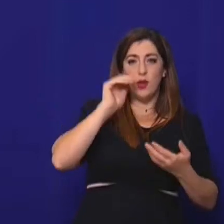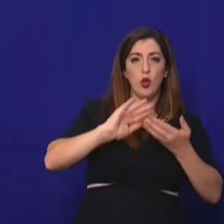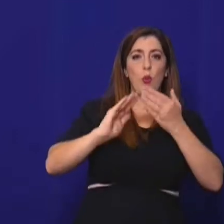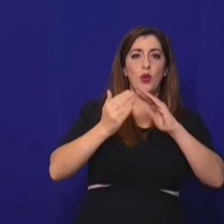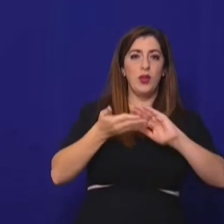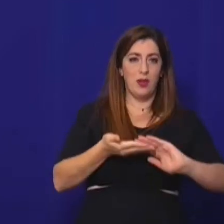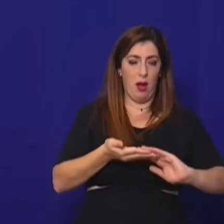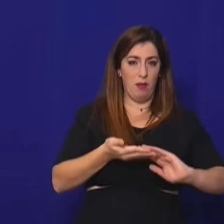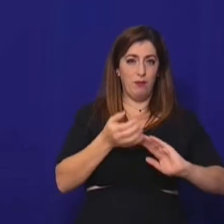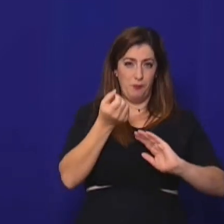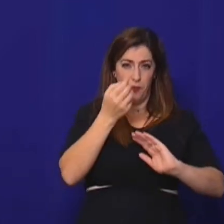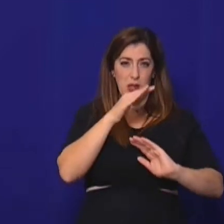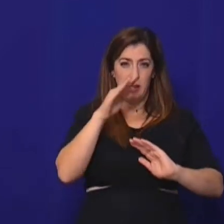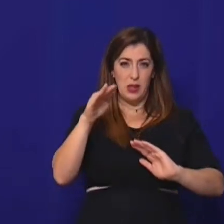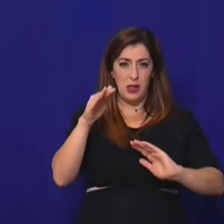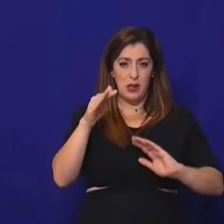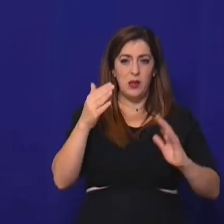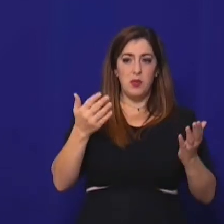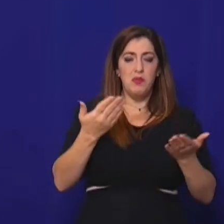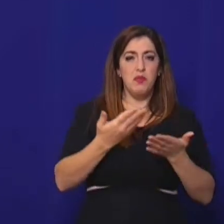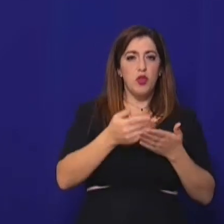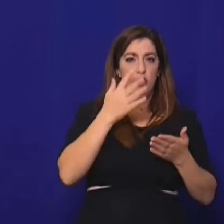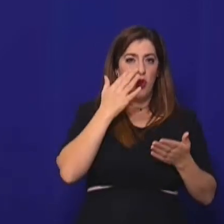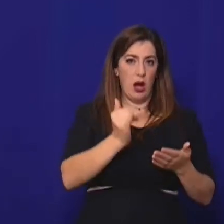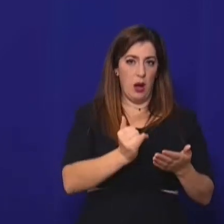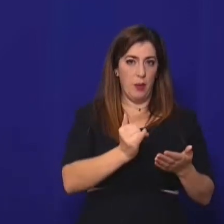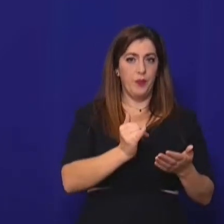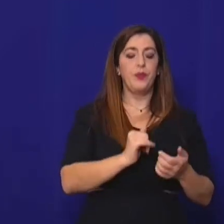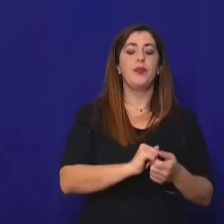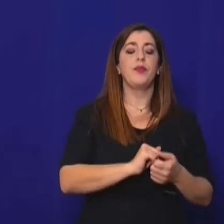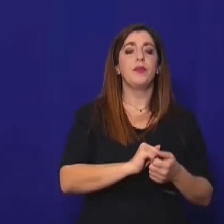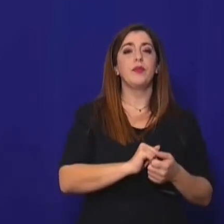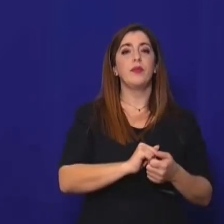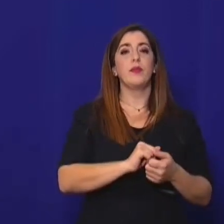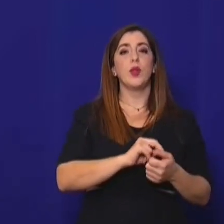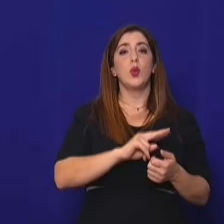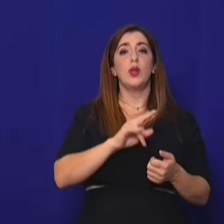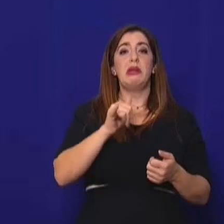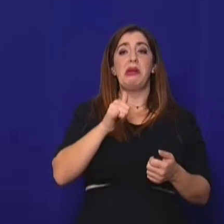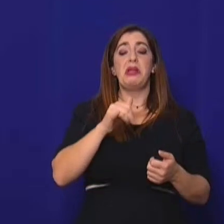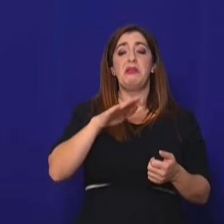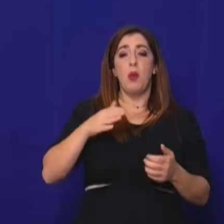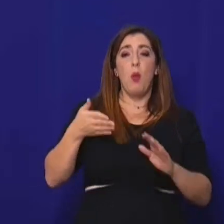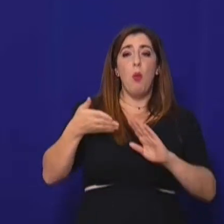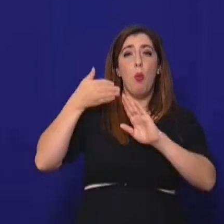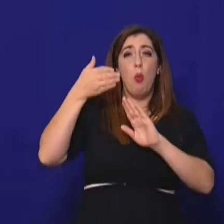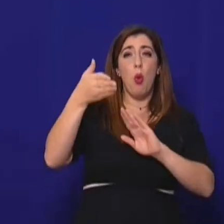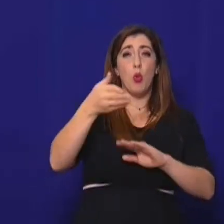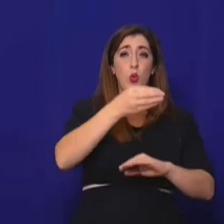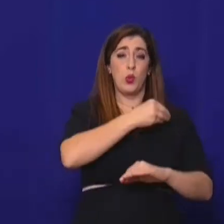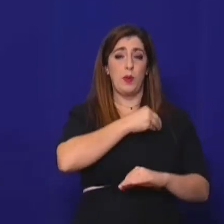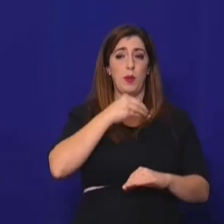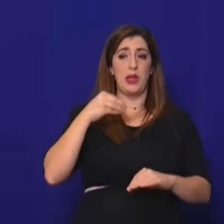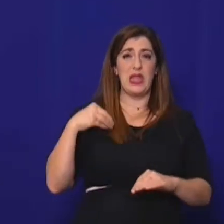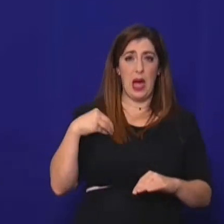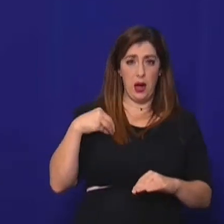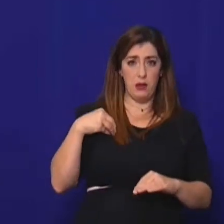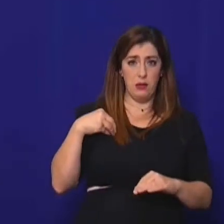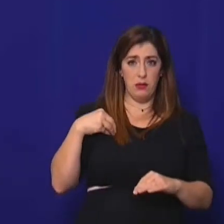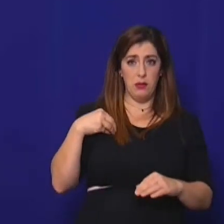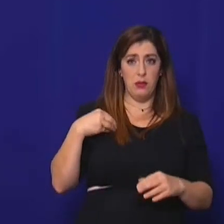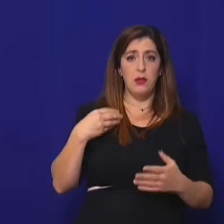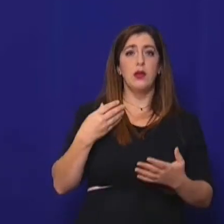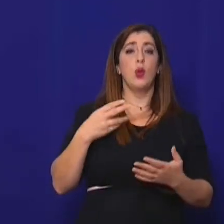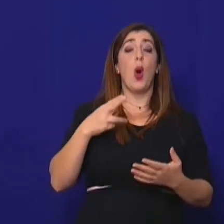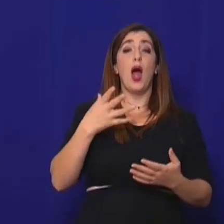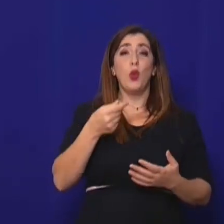fil-komunità u anke ta' dawk in-nies li jkunu qegħdin jidħlu l-isptar b'sintomi respiratorji kemm nagħmlu tal-COVID imma wkoll ikunu qegħdin